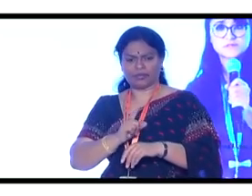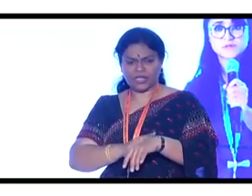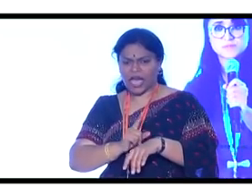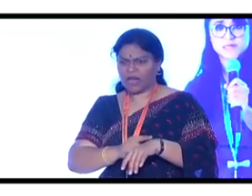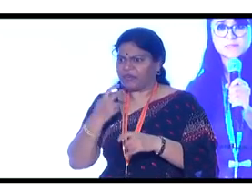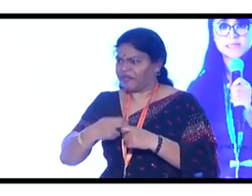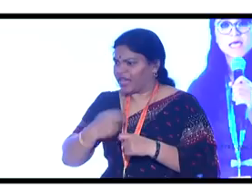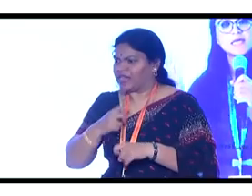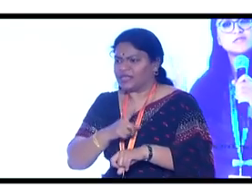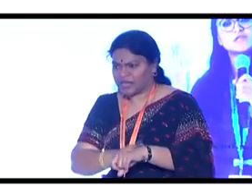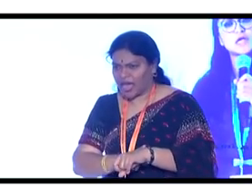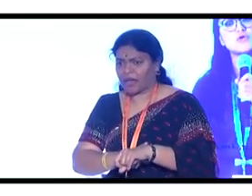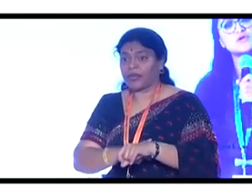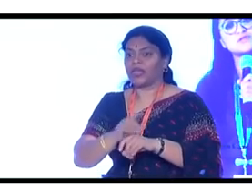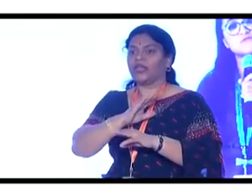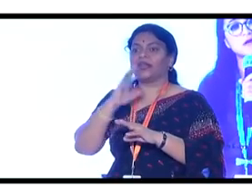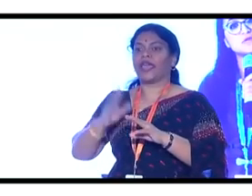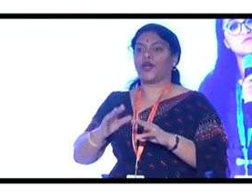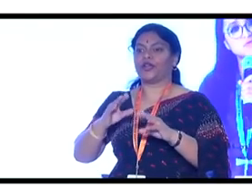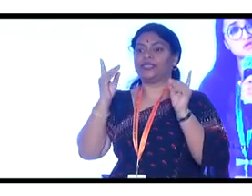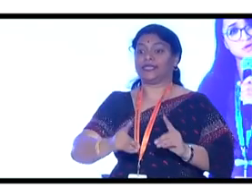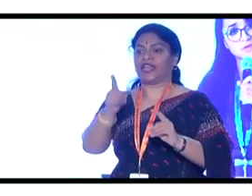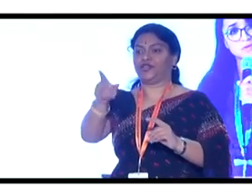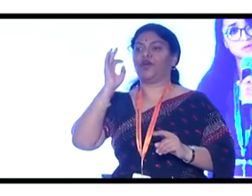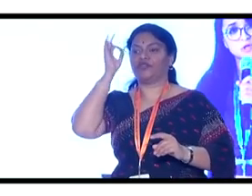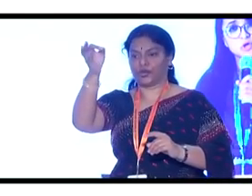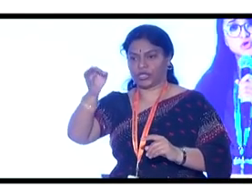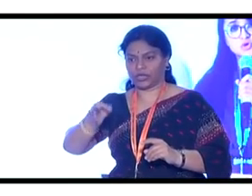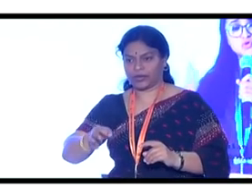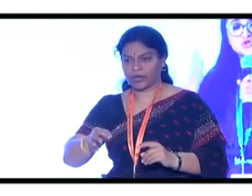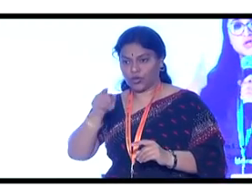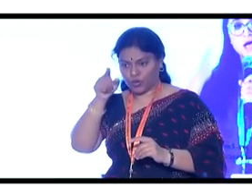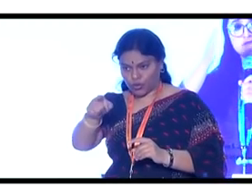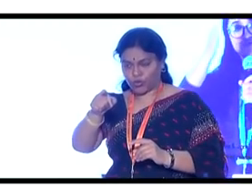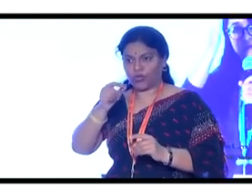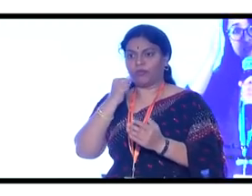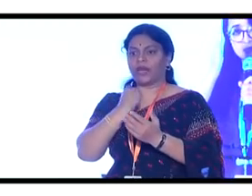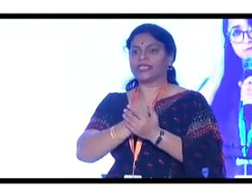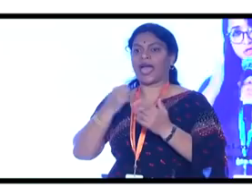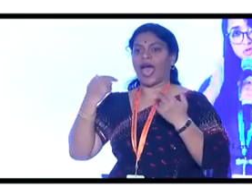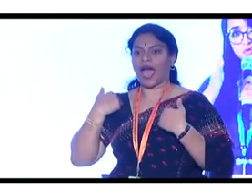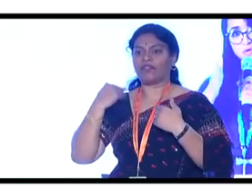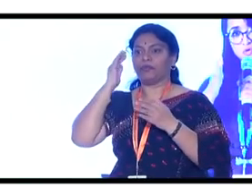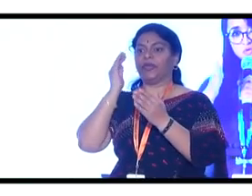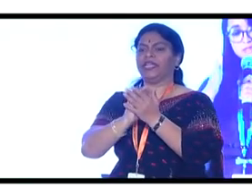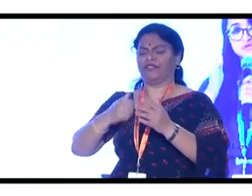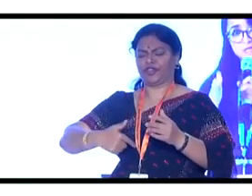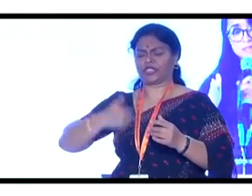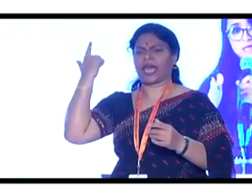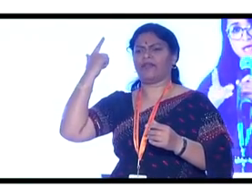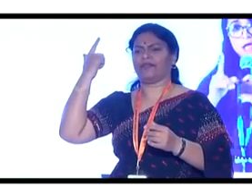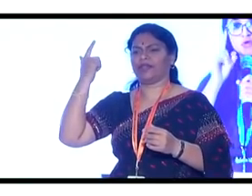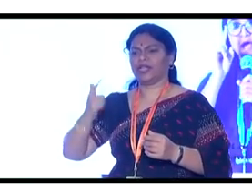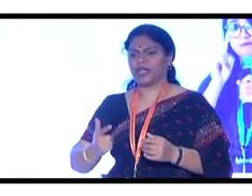difficult circumstance, it cannot define your future. You should have to believe in your own